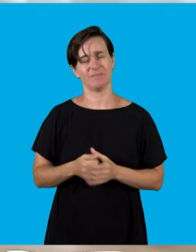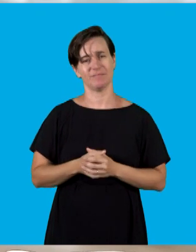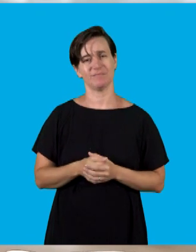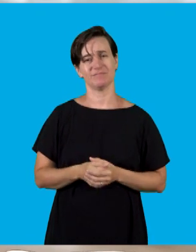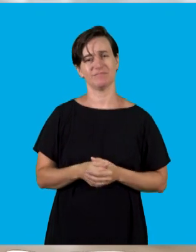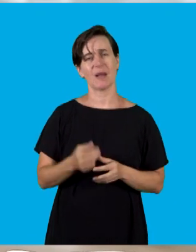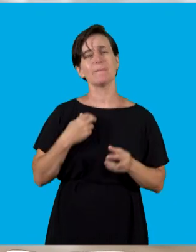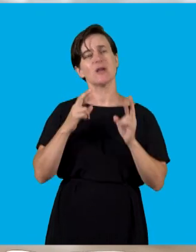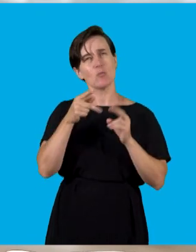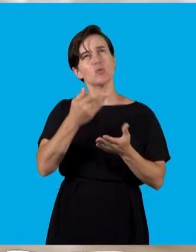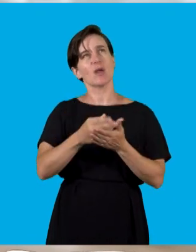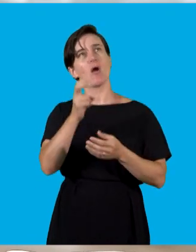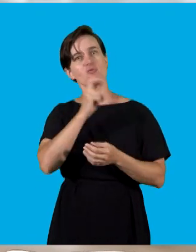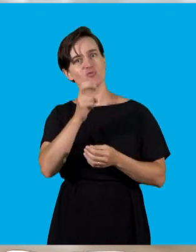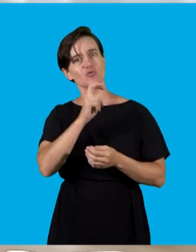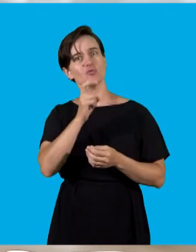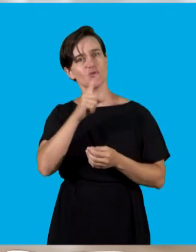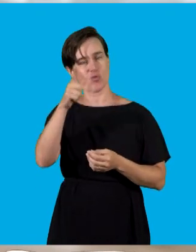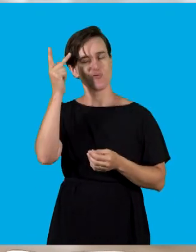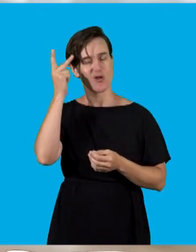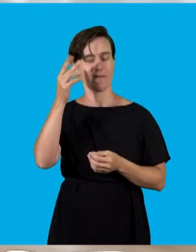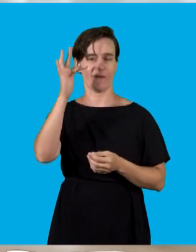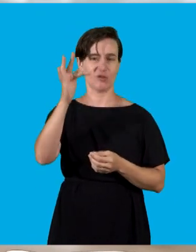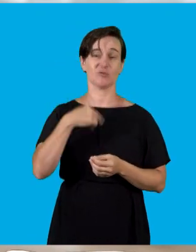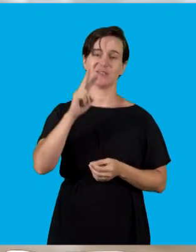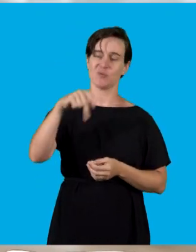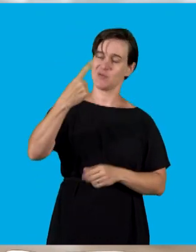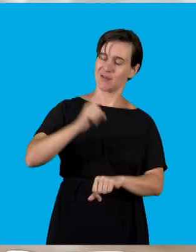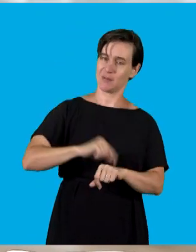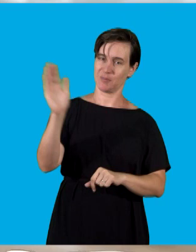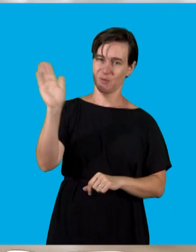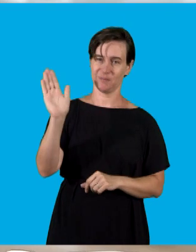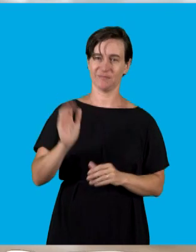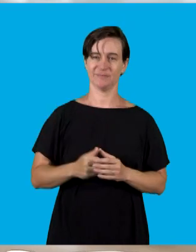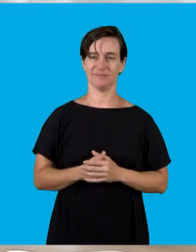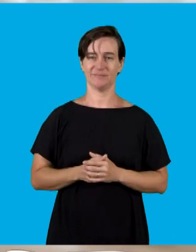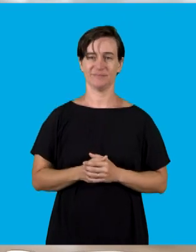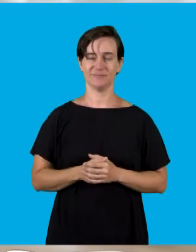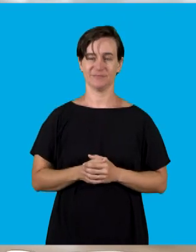forward you are going to apply what you've learned. I will see you next time. Goodbye.